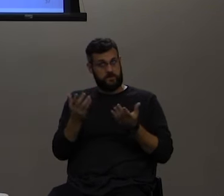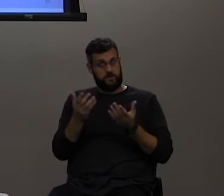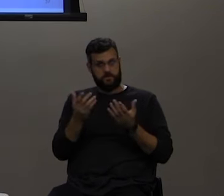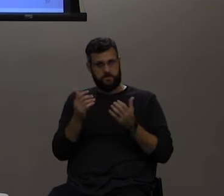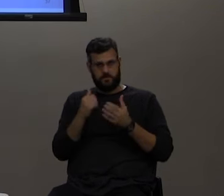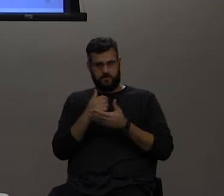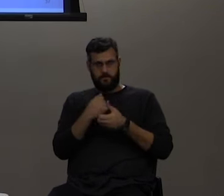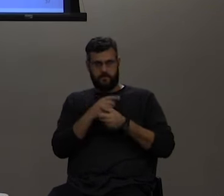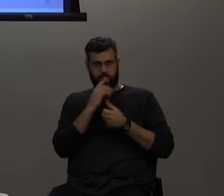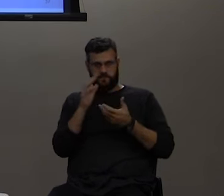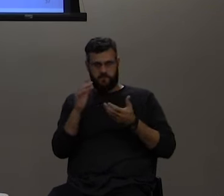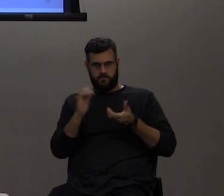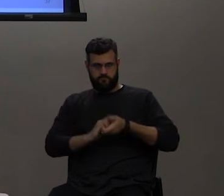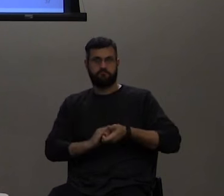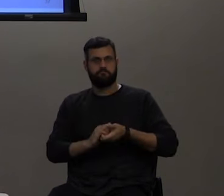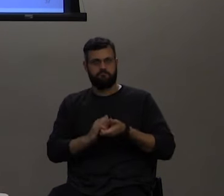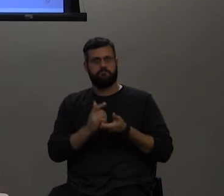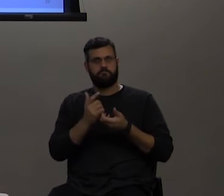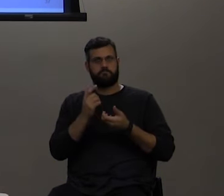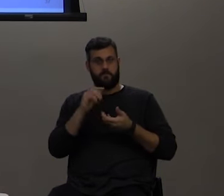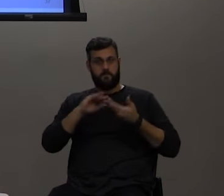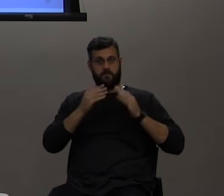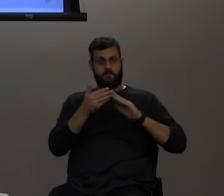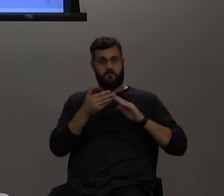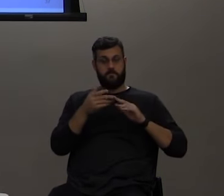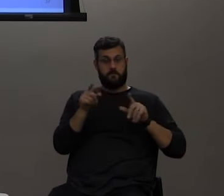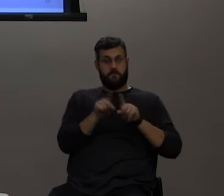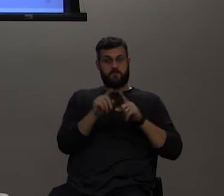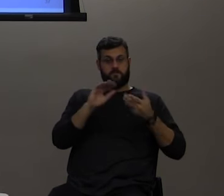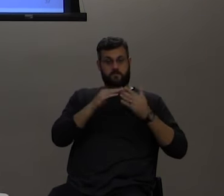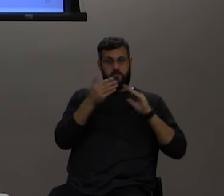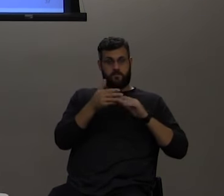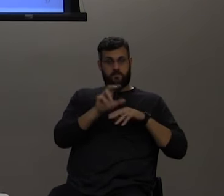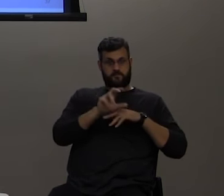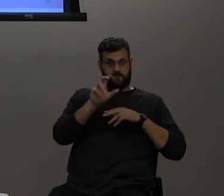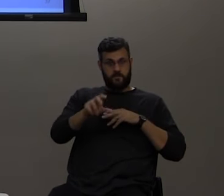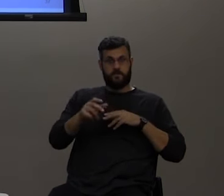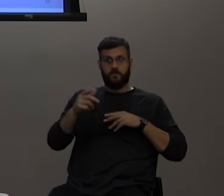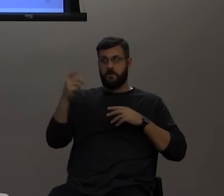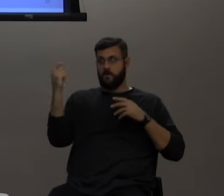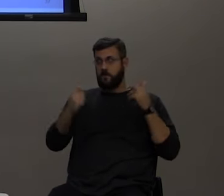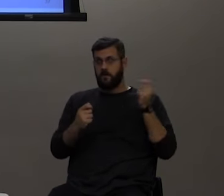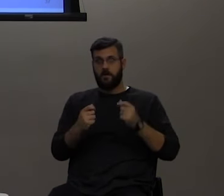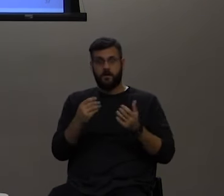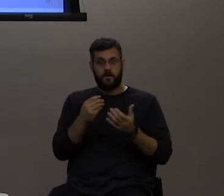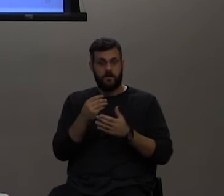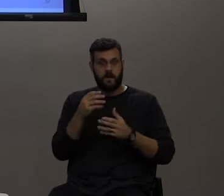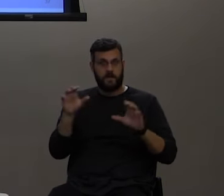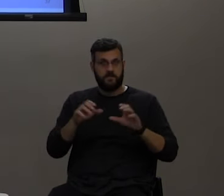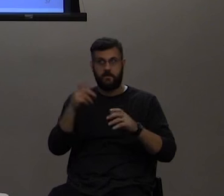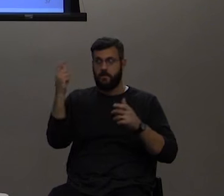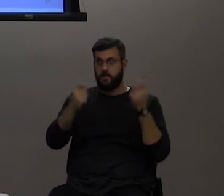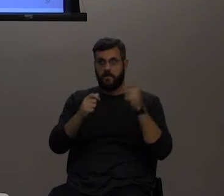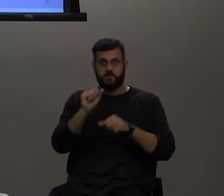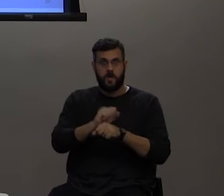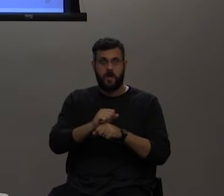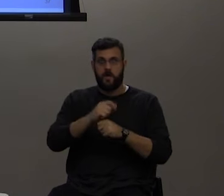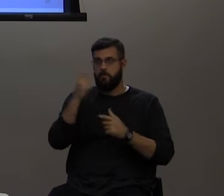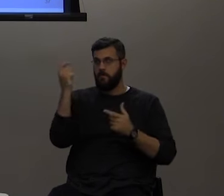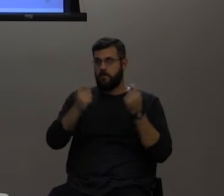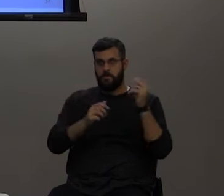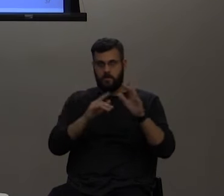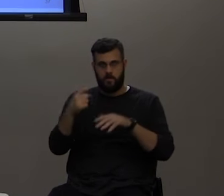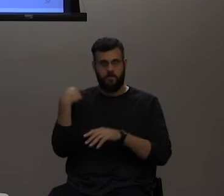bridge that gap. Is as a community we're making an investment to bring that activity, bring the jobs, bring the revenues, knowing that we're putting a little skin in the